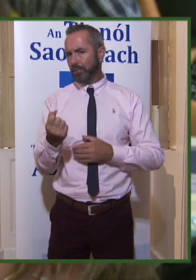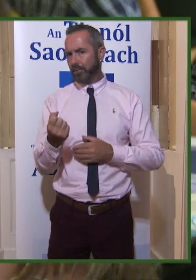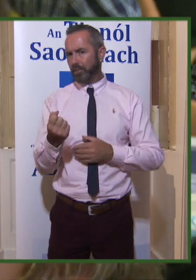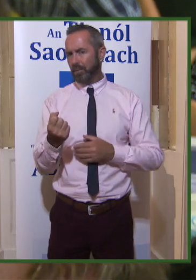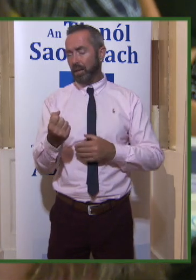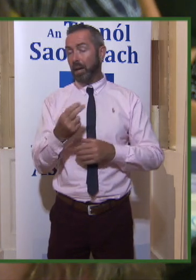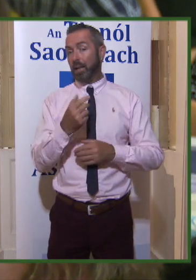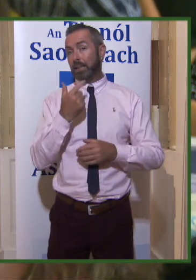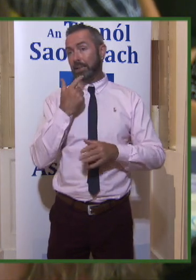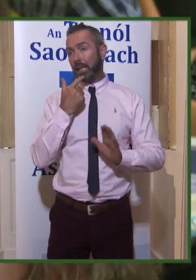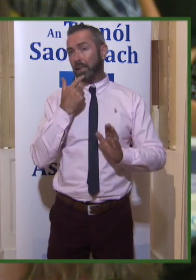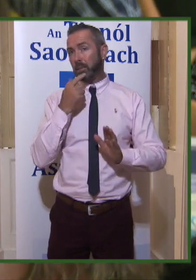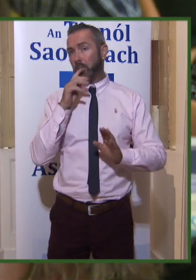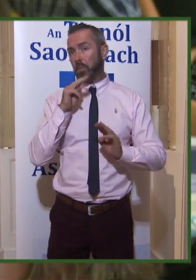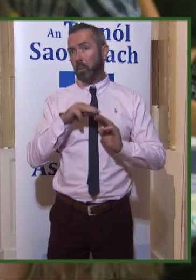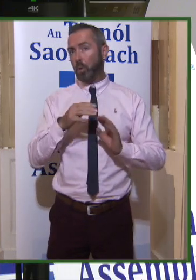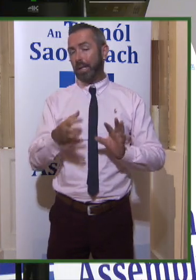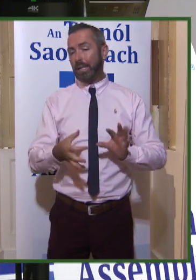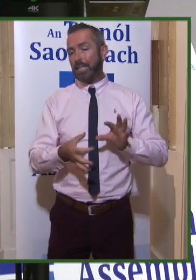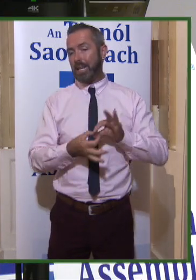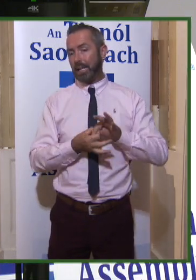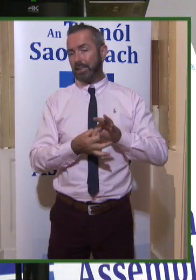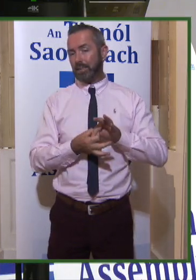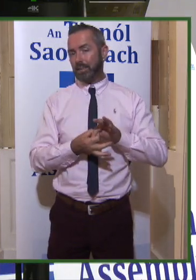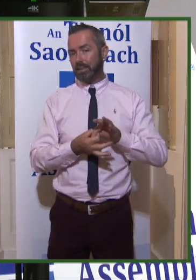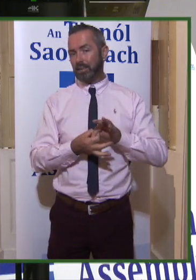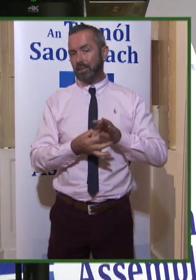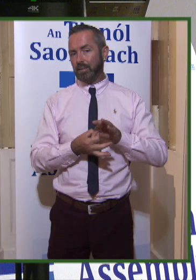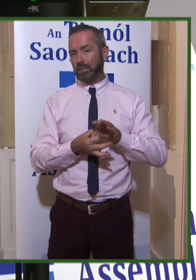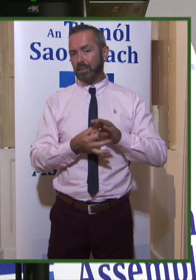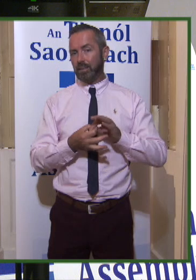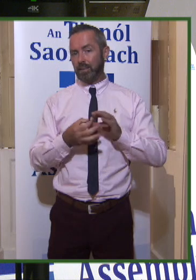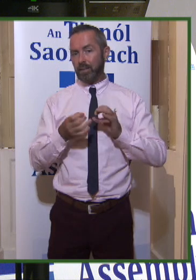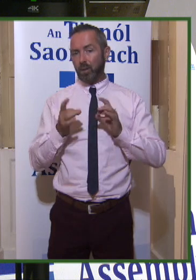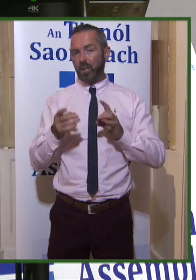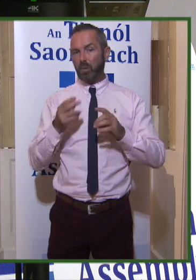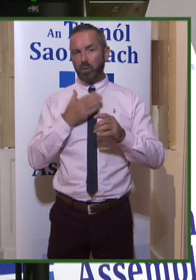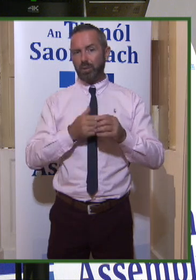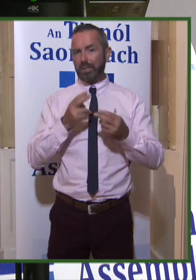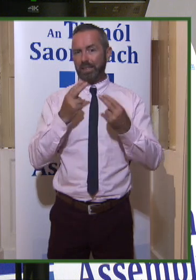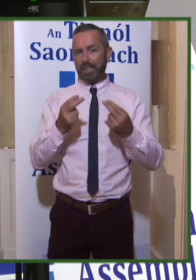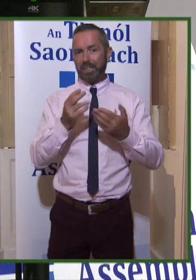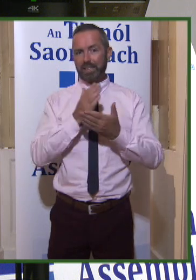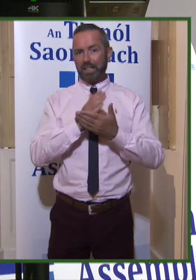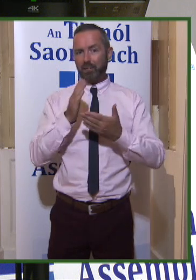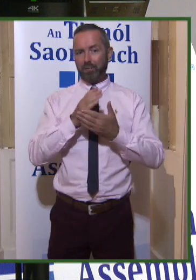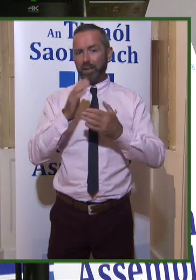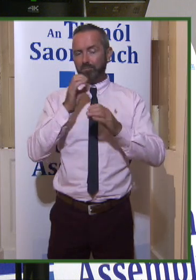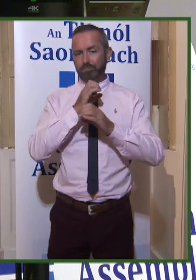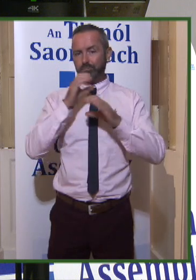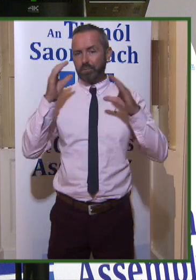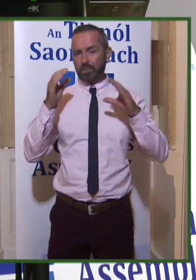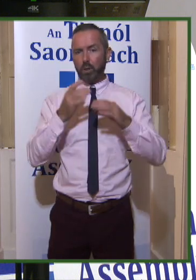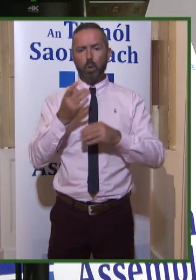Connected to the same. Okay, so I just need clarity because we're going to change the ballot paper. Councillor hours,